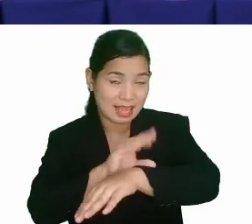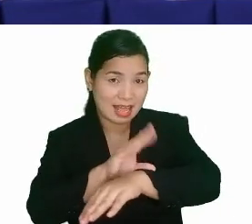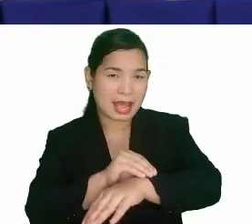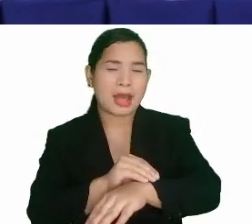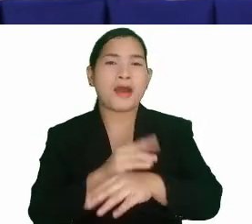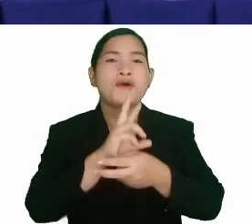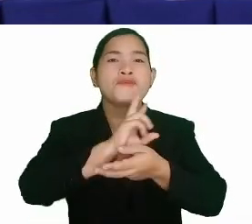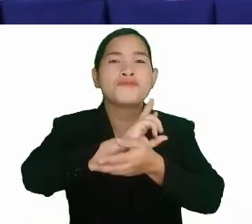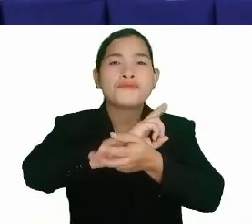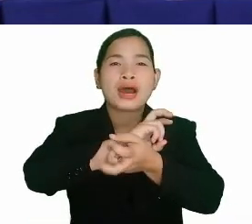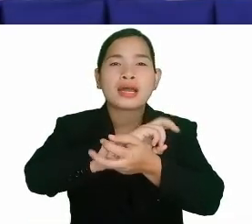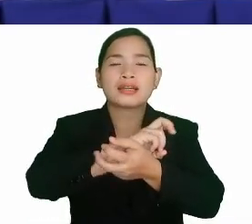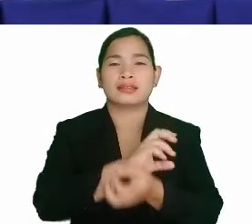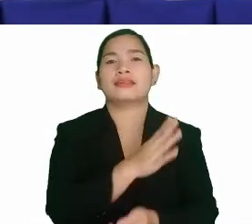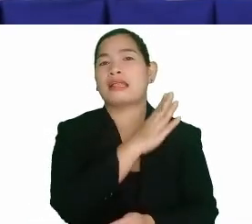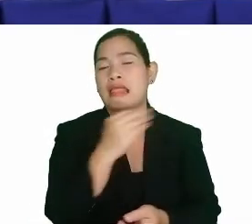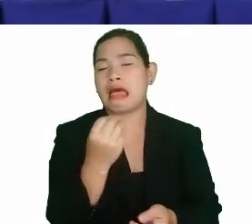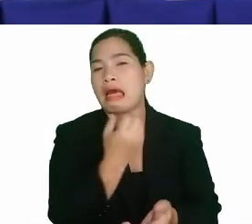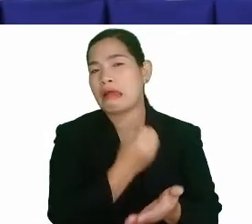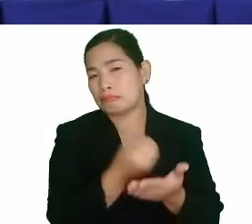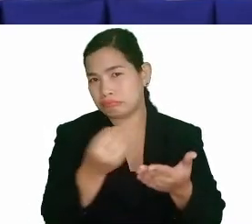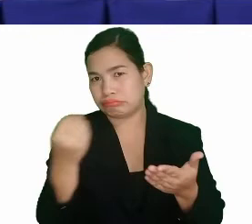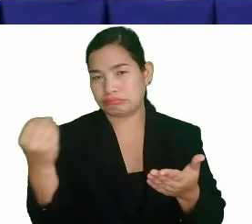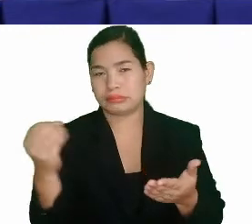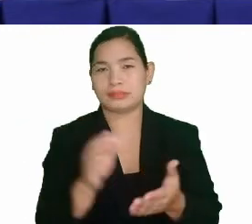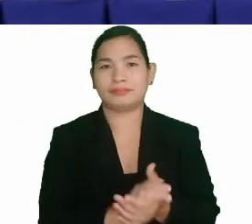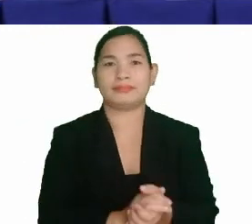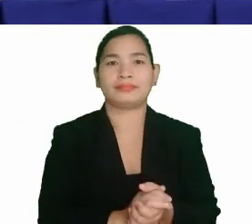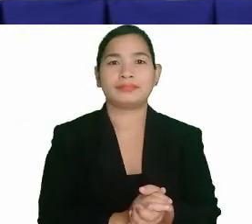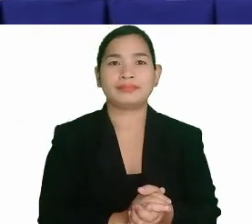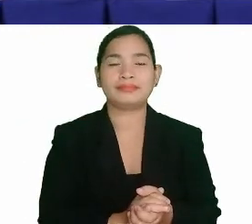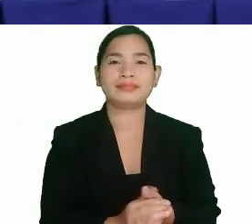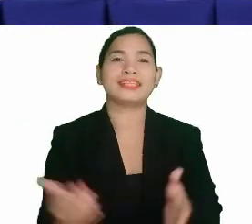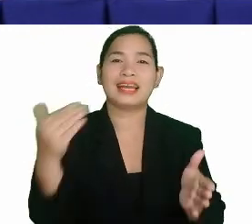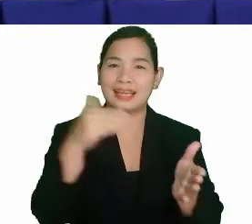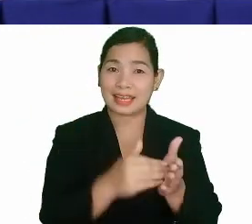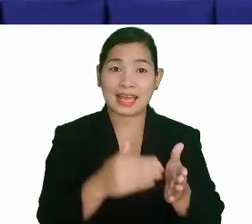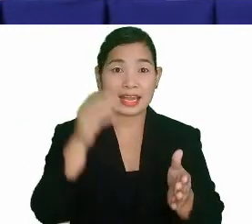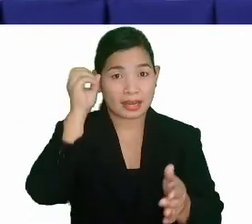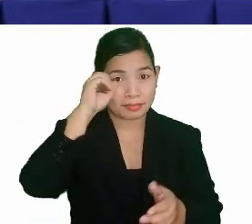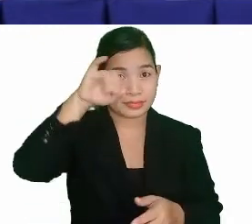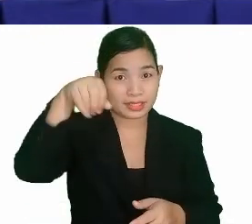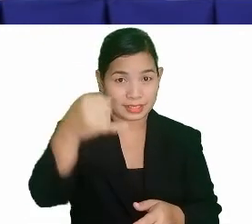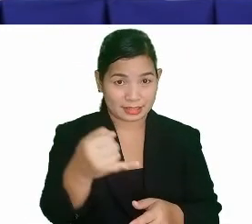other microorganisms? Going back from our objective, we have